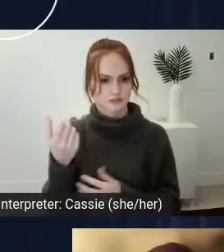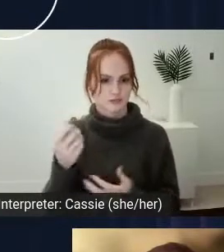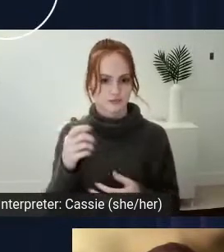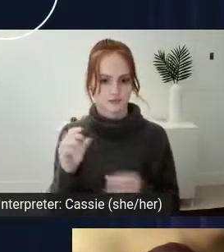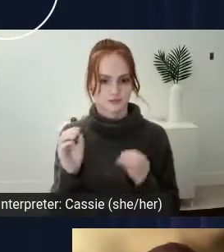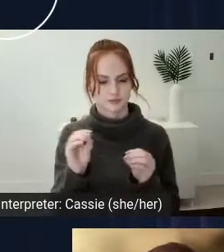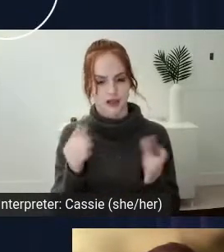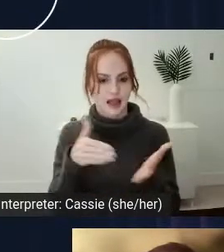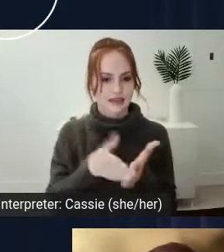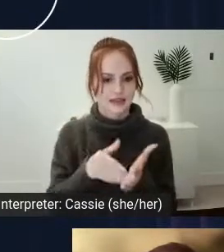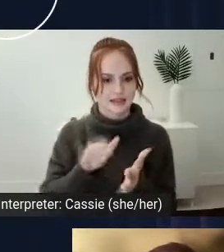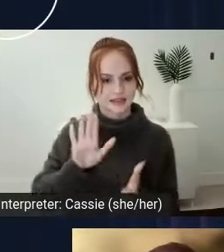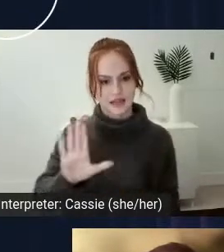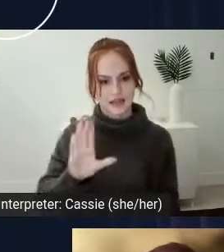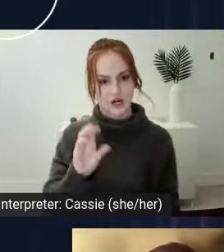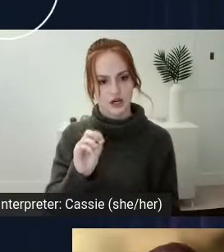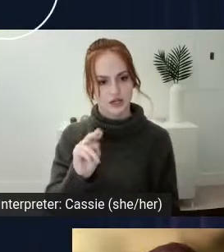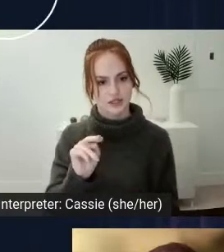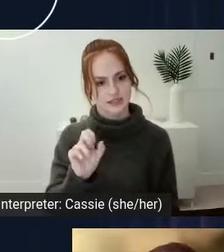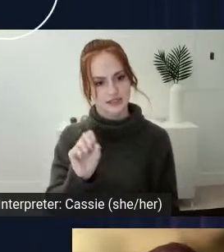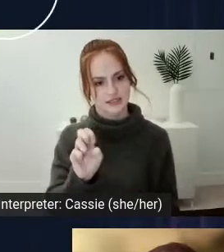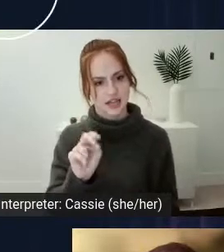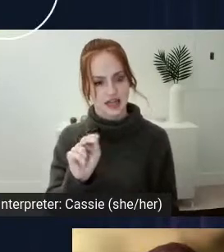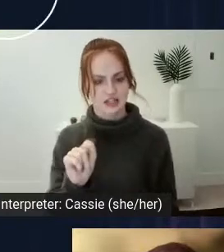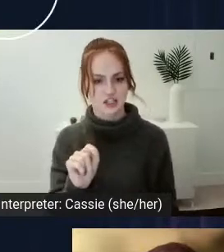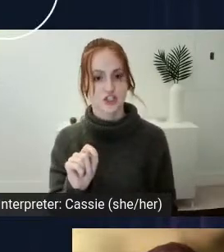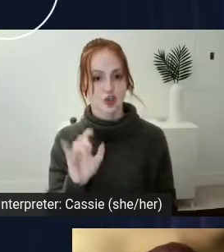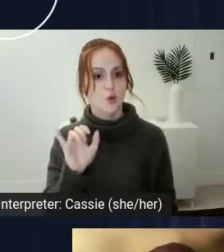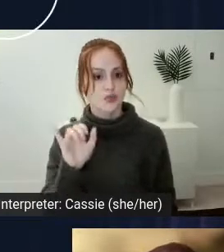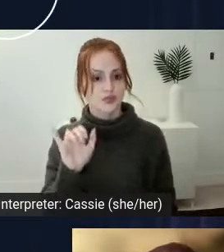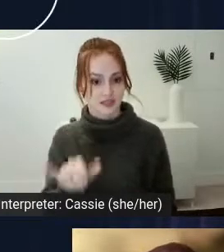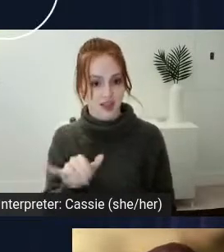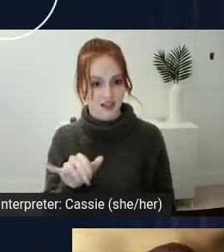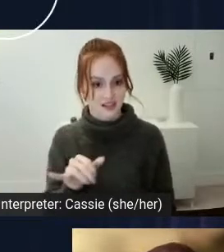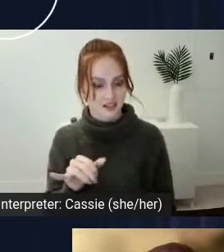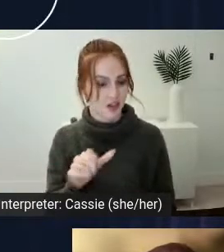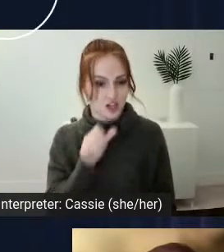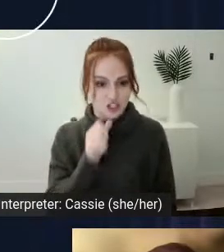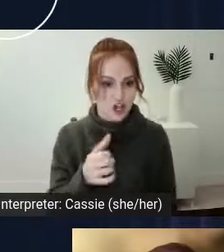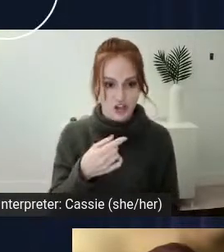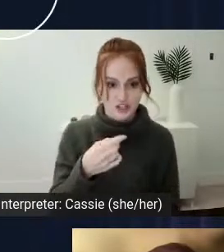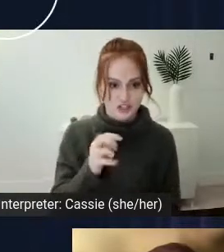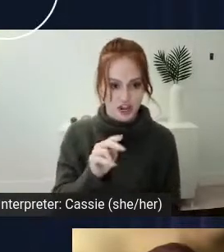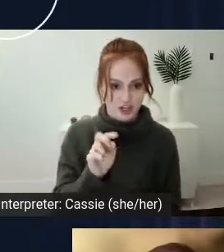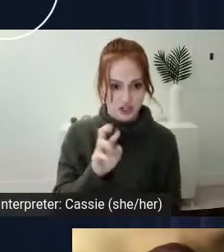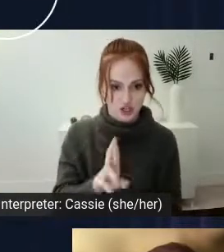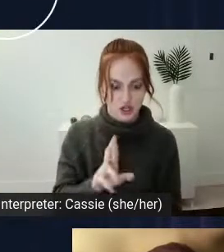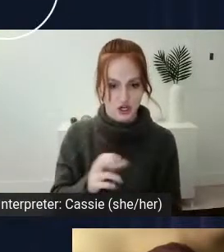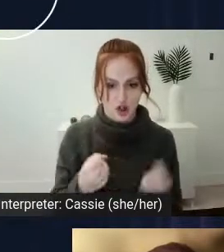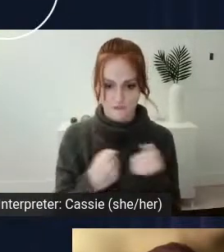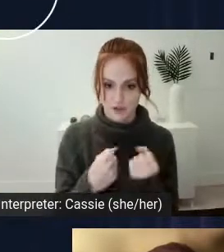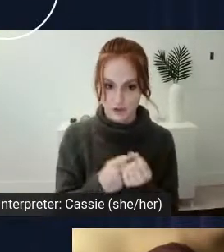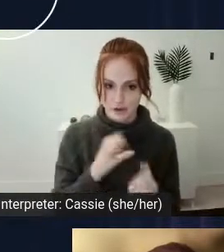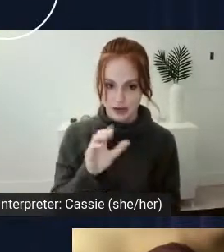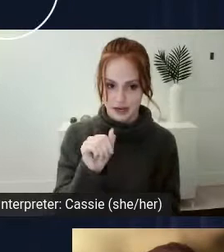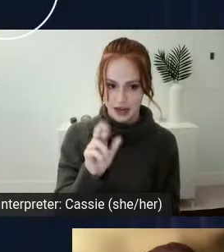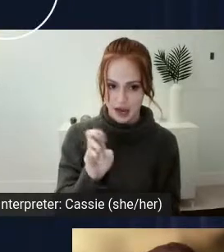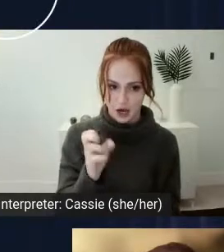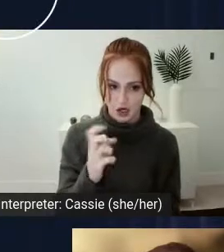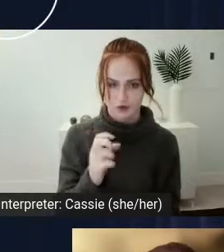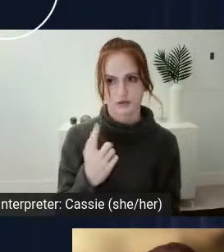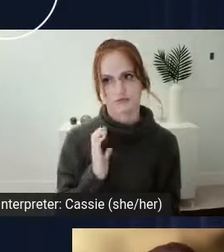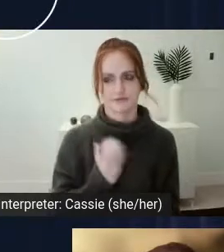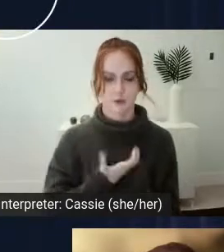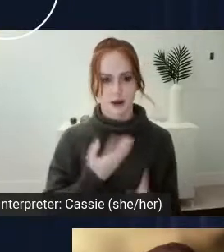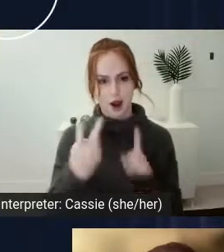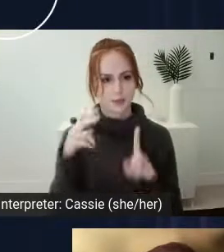gender, not really, it's gender care of some kind, but it's certainly not gender affirming care that we see it, but it is care that is confirming some